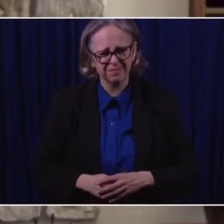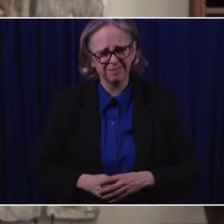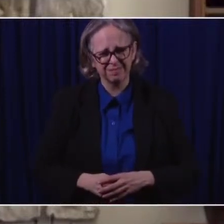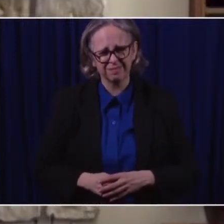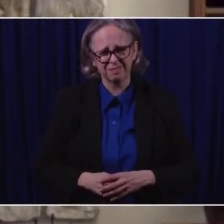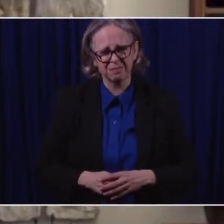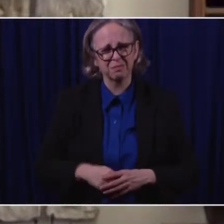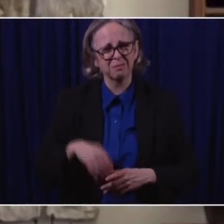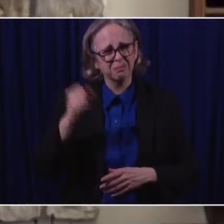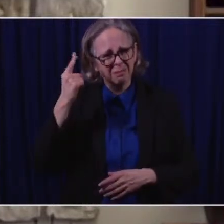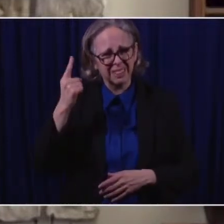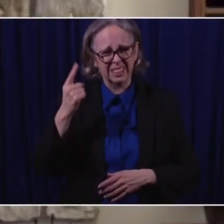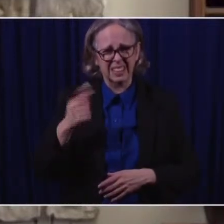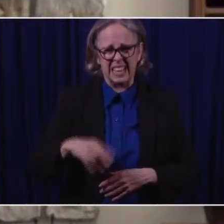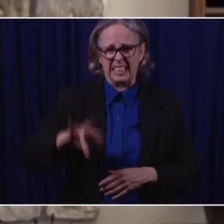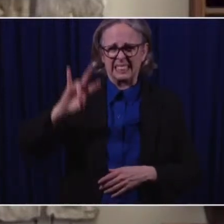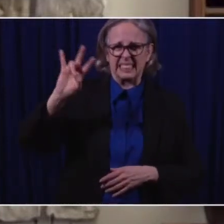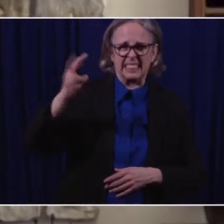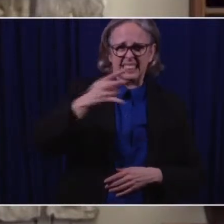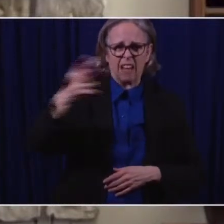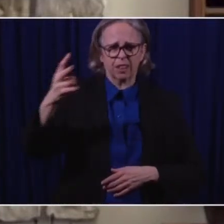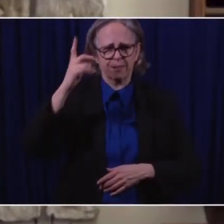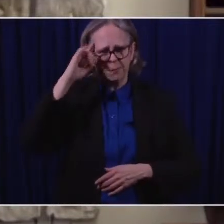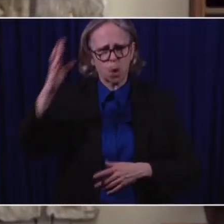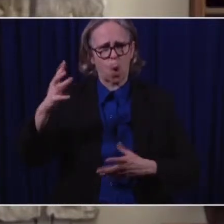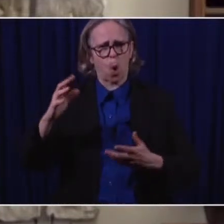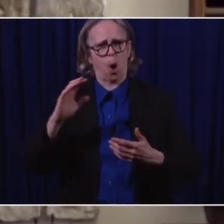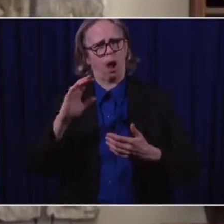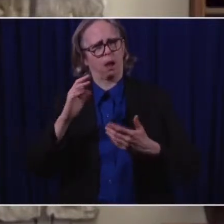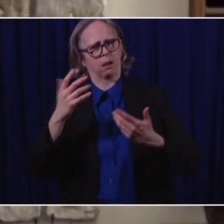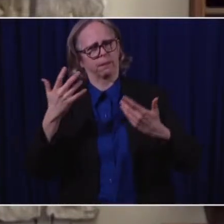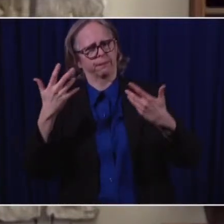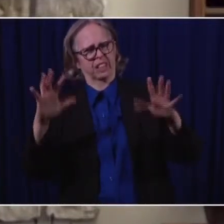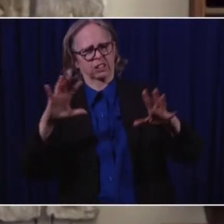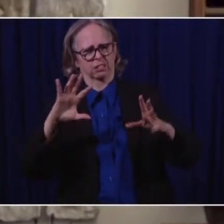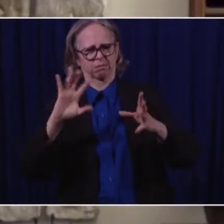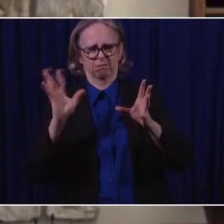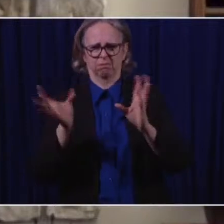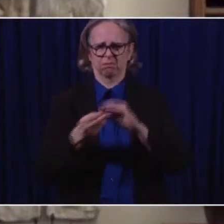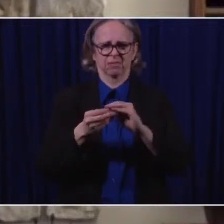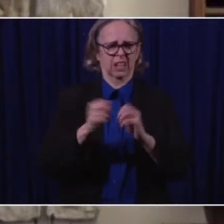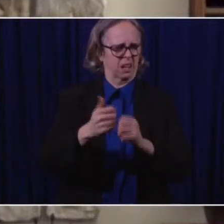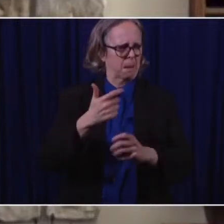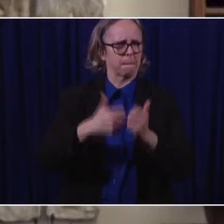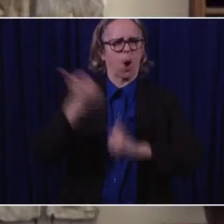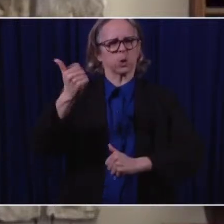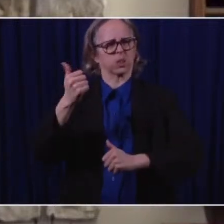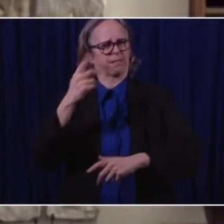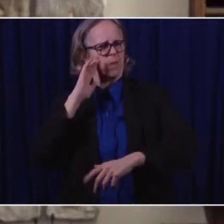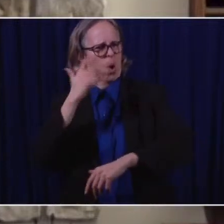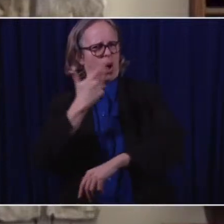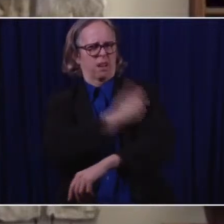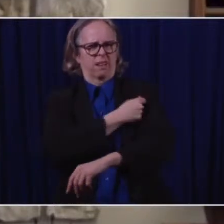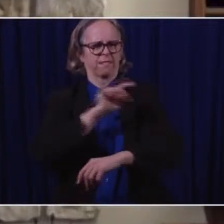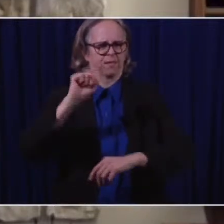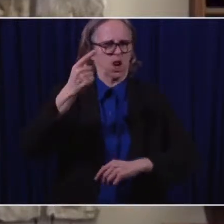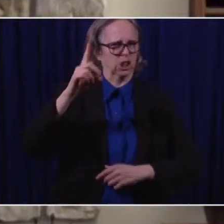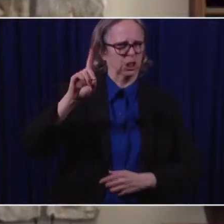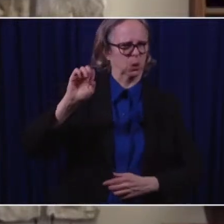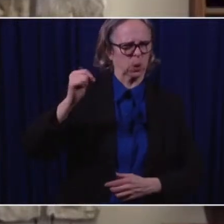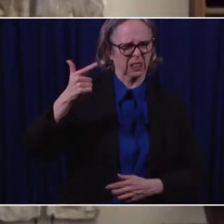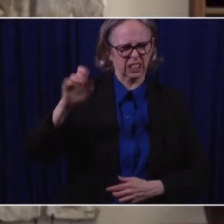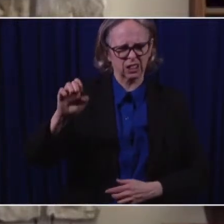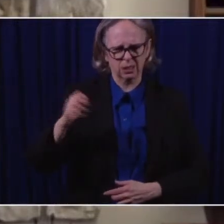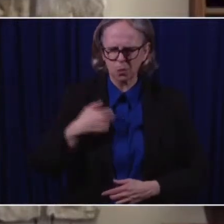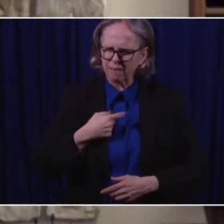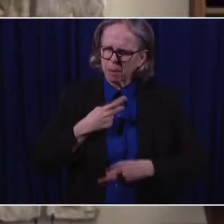in getting second doses out, exactly where we should be. But we're very nuanced and trying to drive this down into the